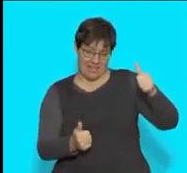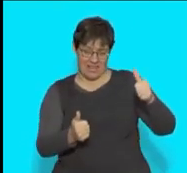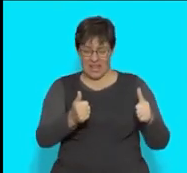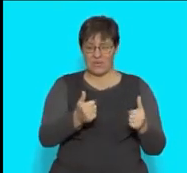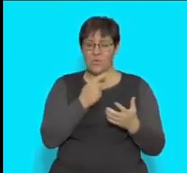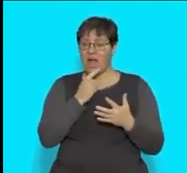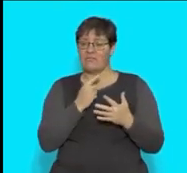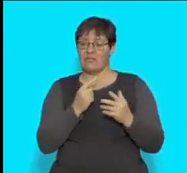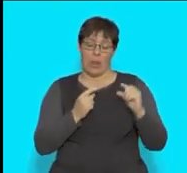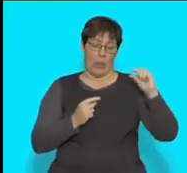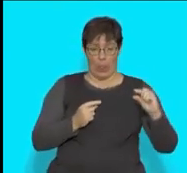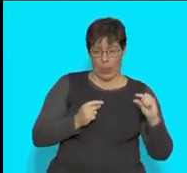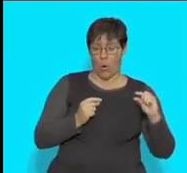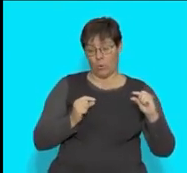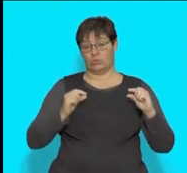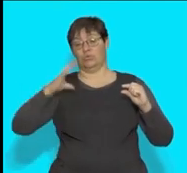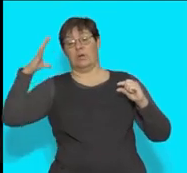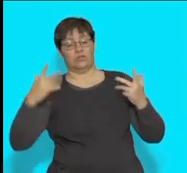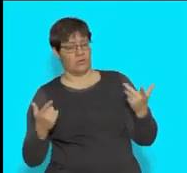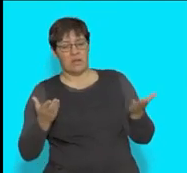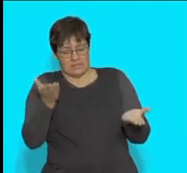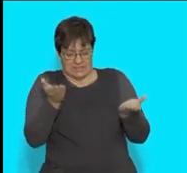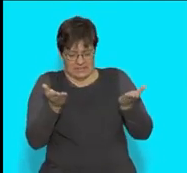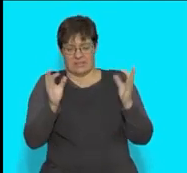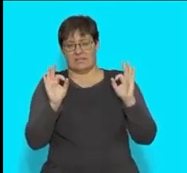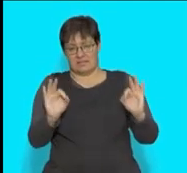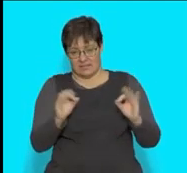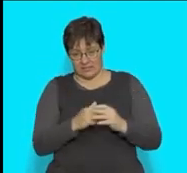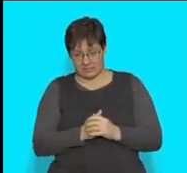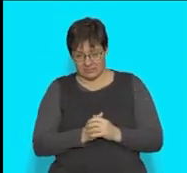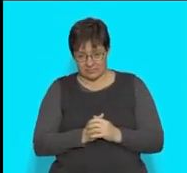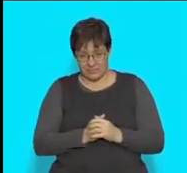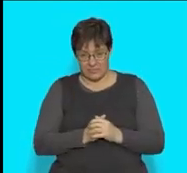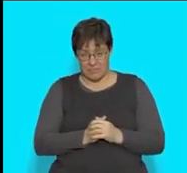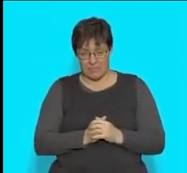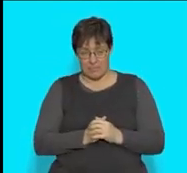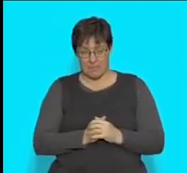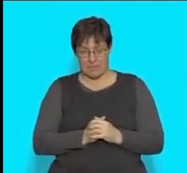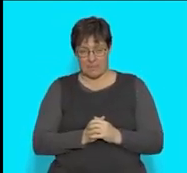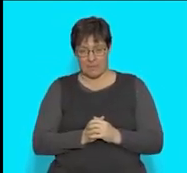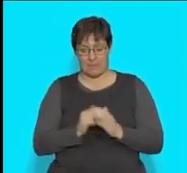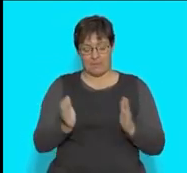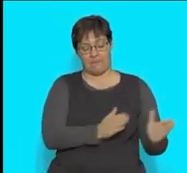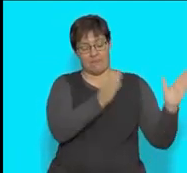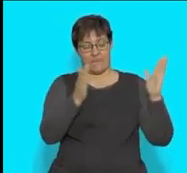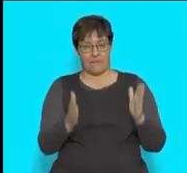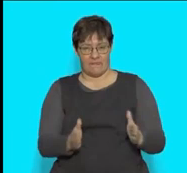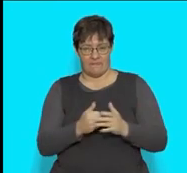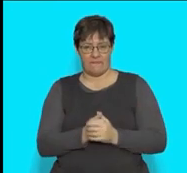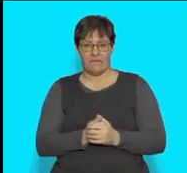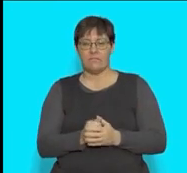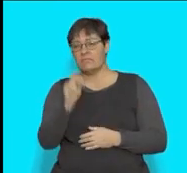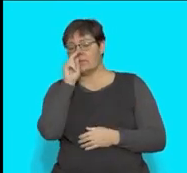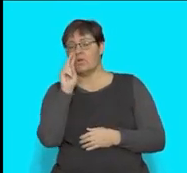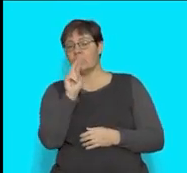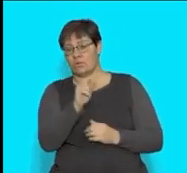don't have too little water and we don't have too much. We've got to get the balance right. Now, when we look